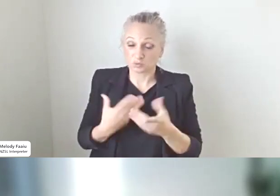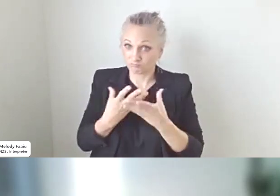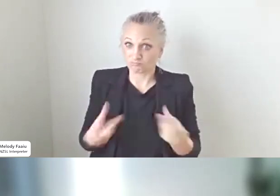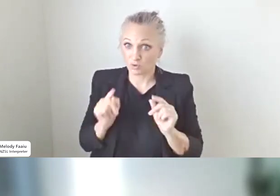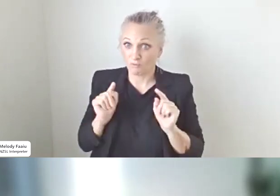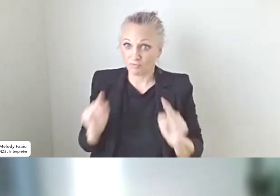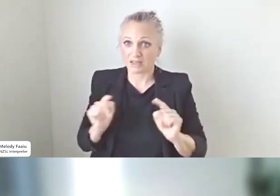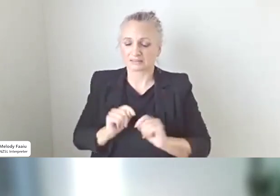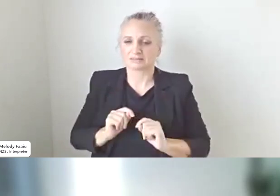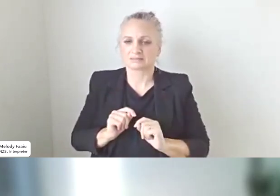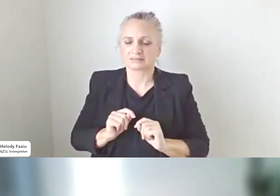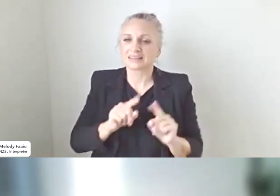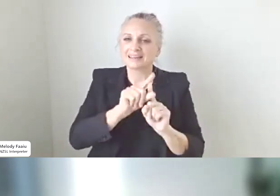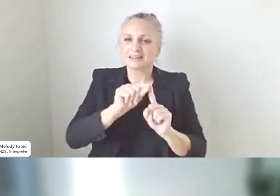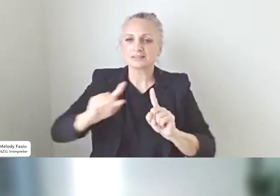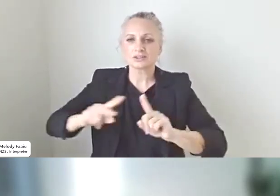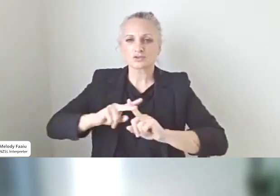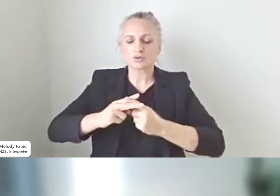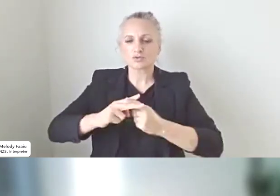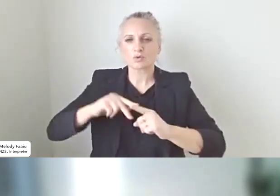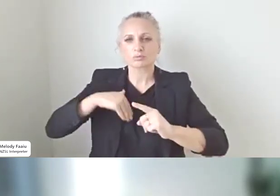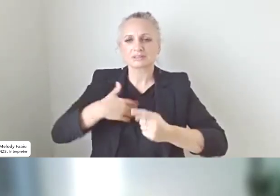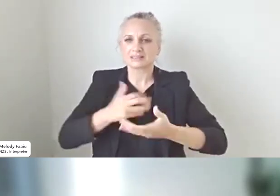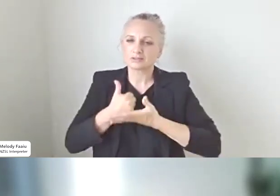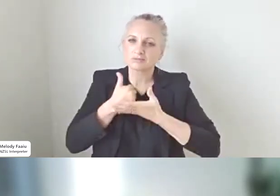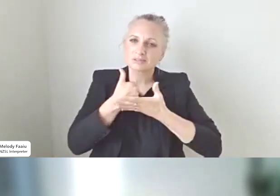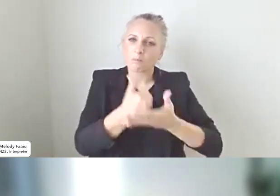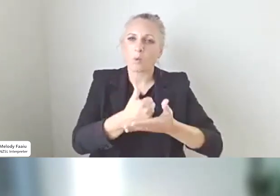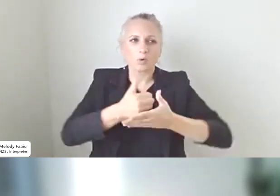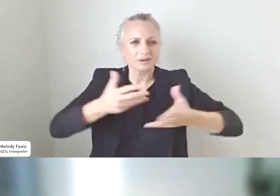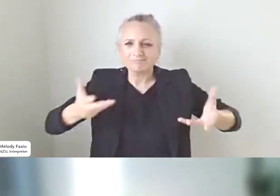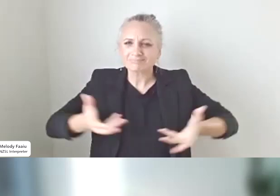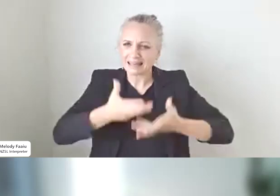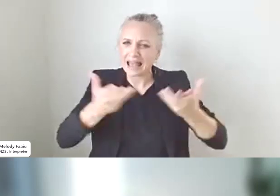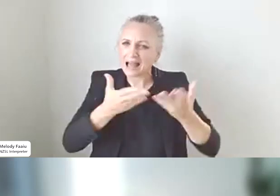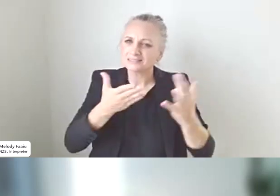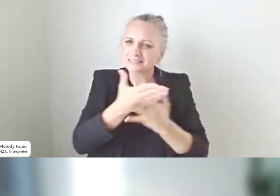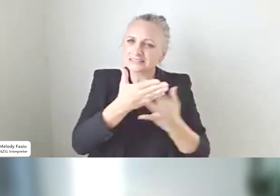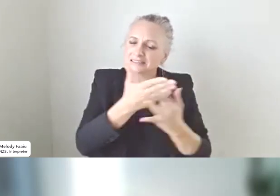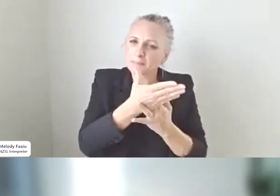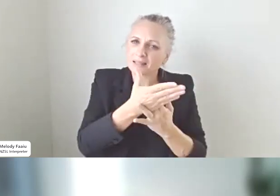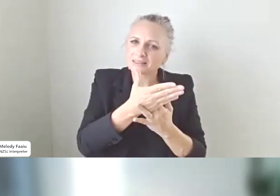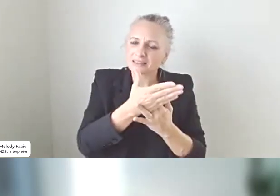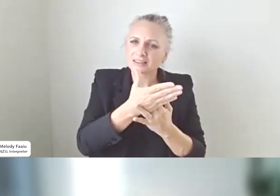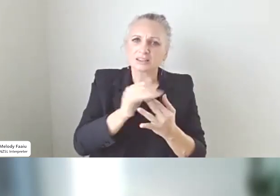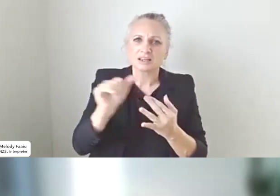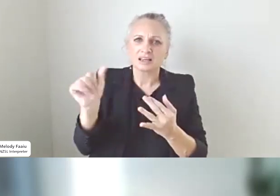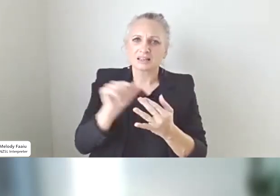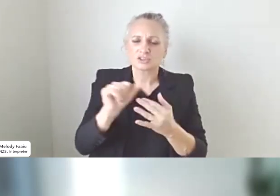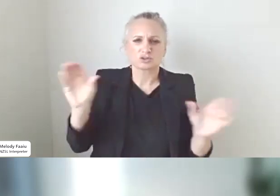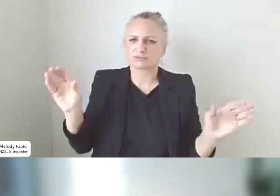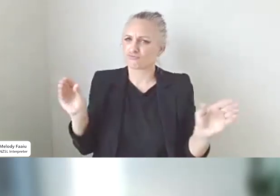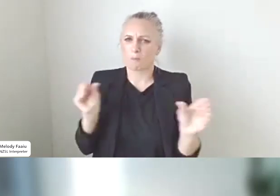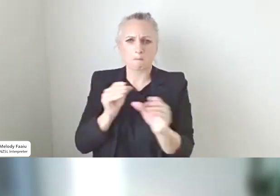tools need to be able to support and enhance accessibility, so it should never be something that's going to replace essential human services and